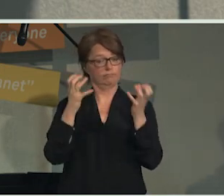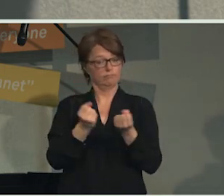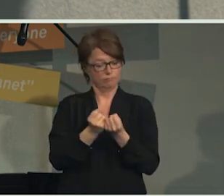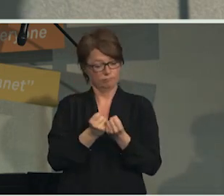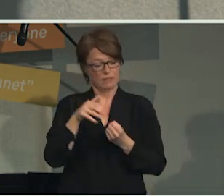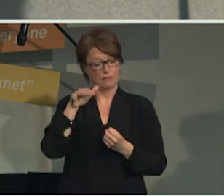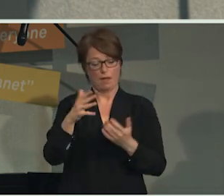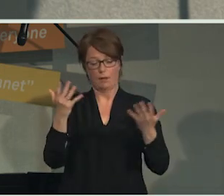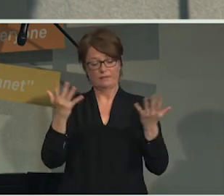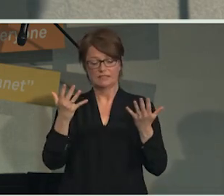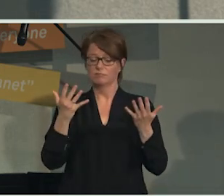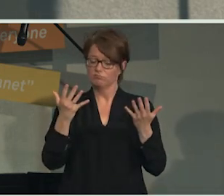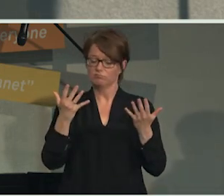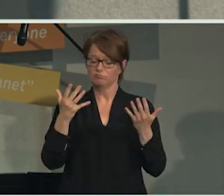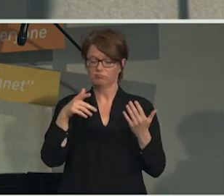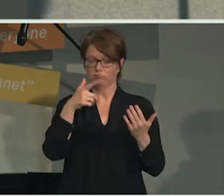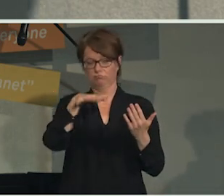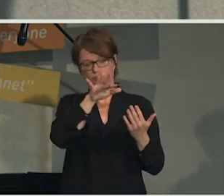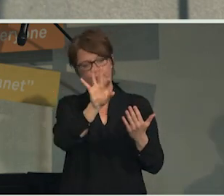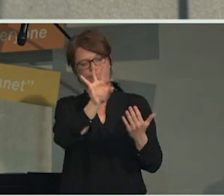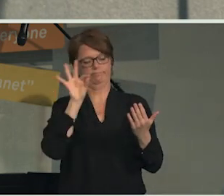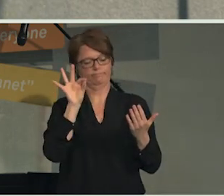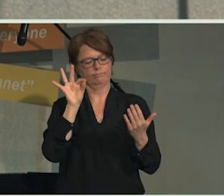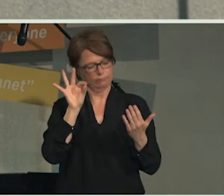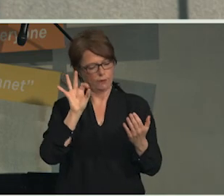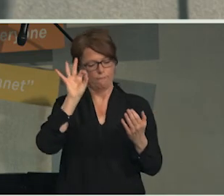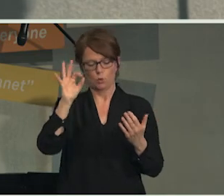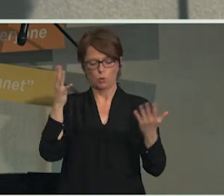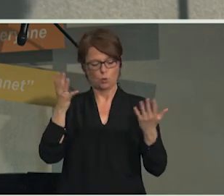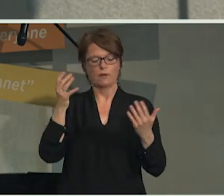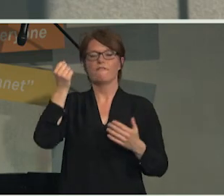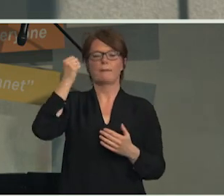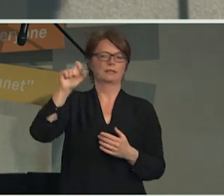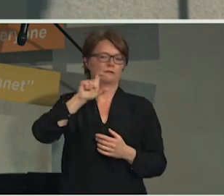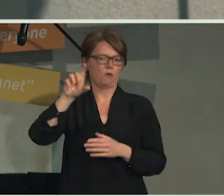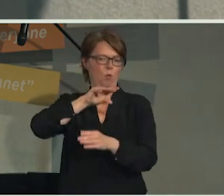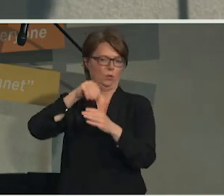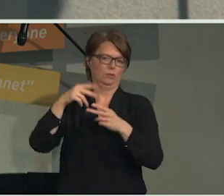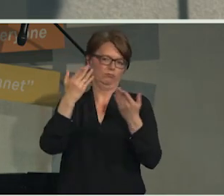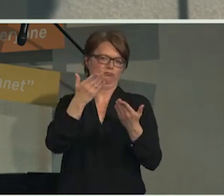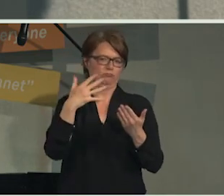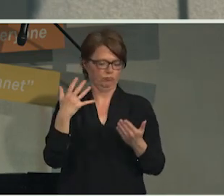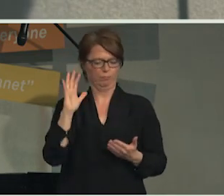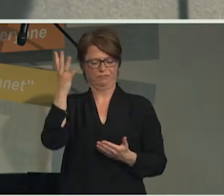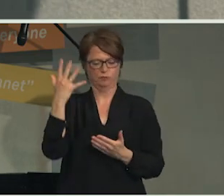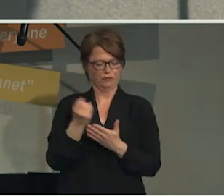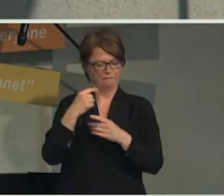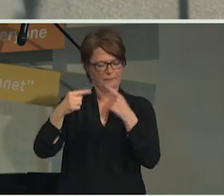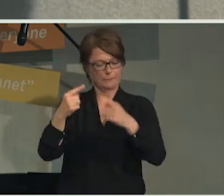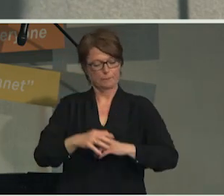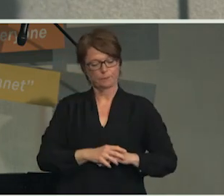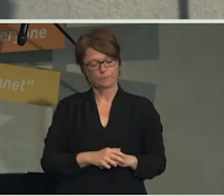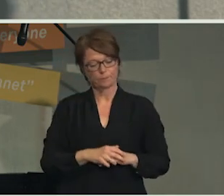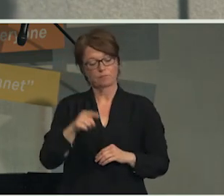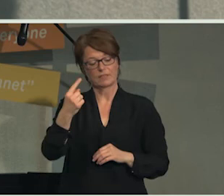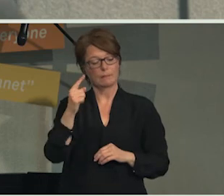YouTube on her channel, Mayoa's World, which she uses to talk about body positivity, self-love, also